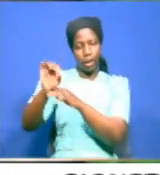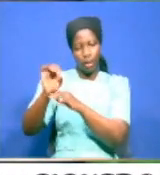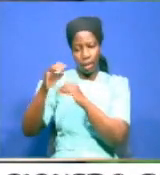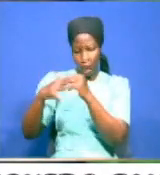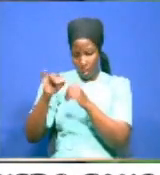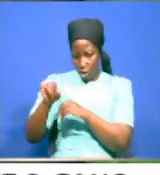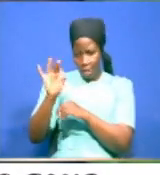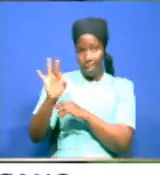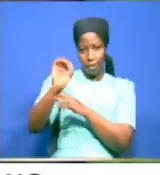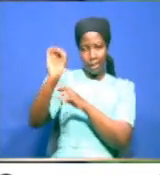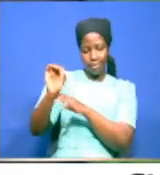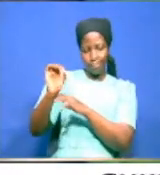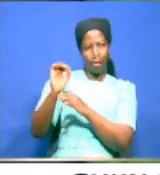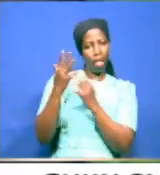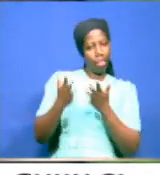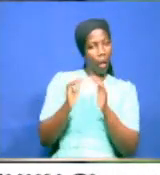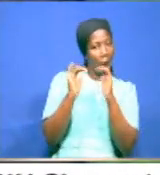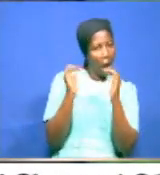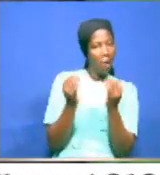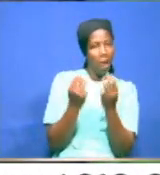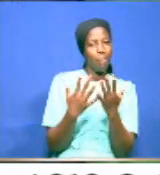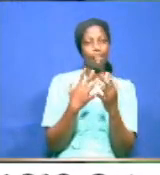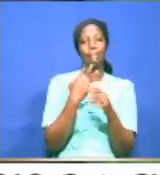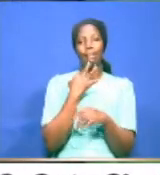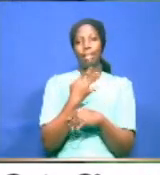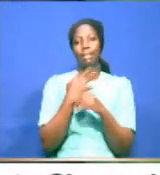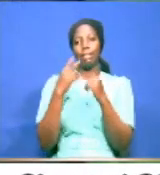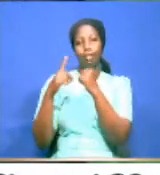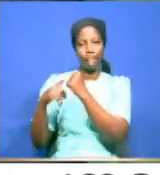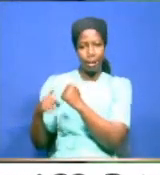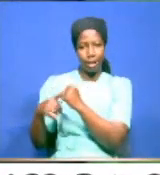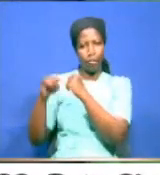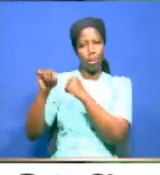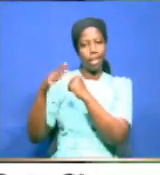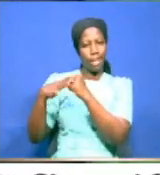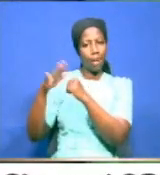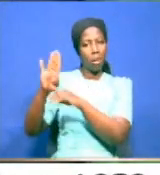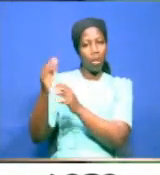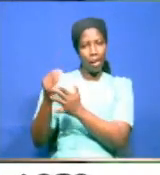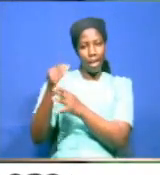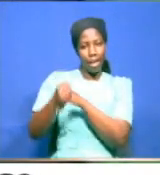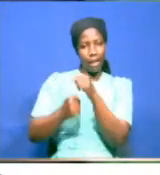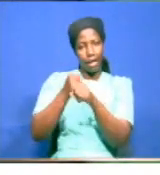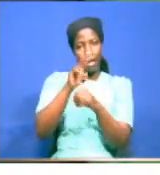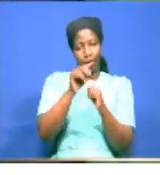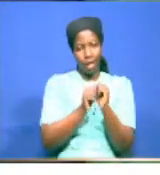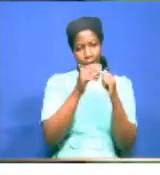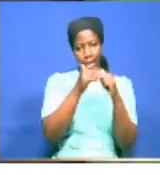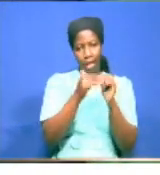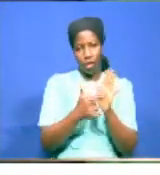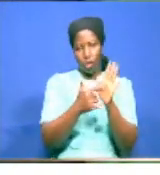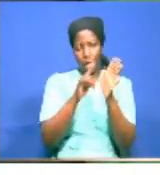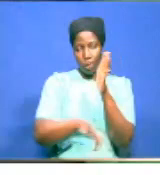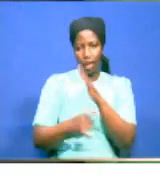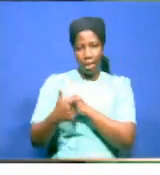9.3% to stand at Kenya shilling 366.9 billion in 2019, a further indication of the increased